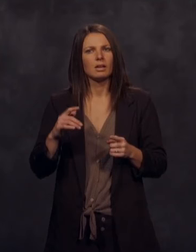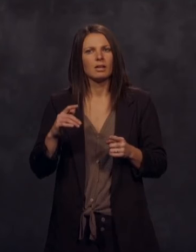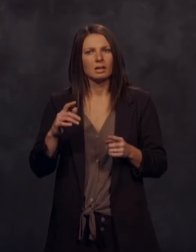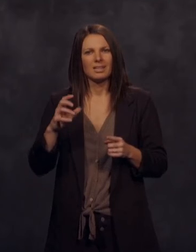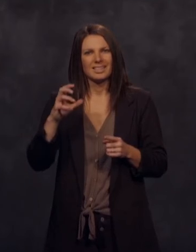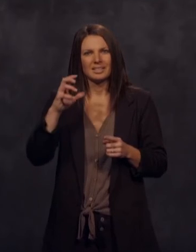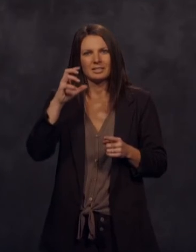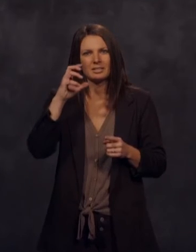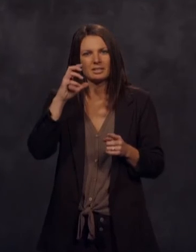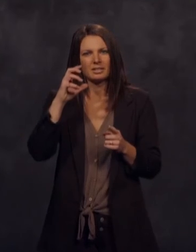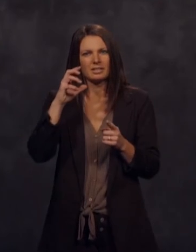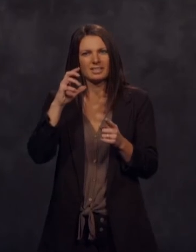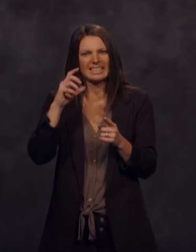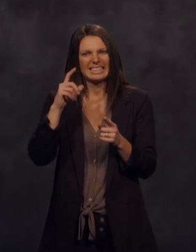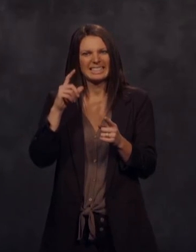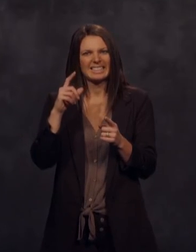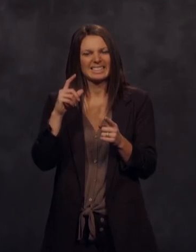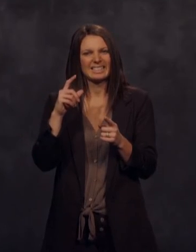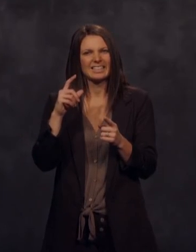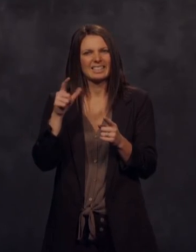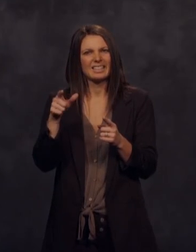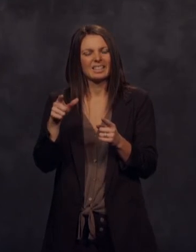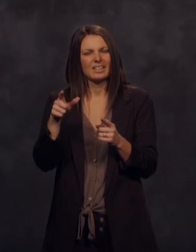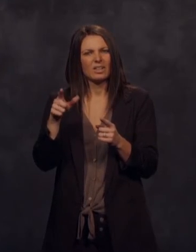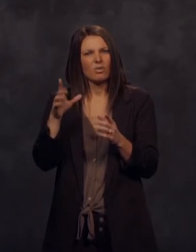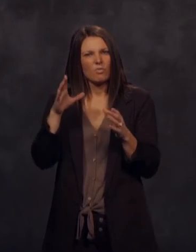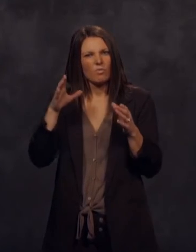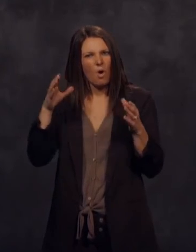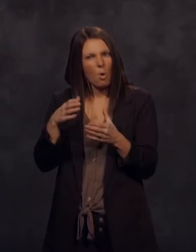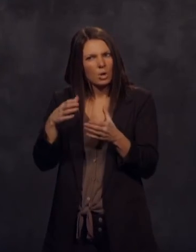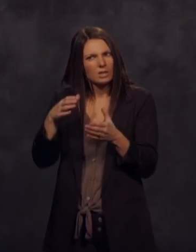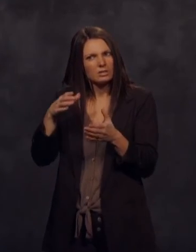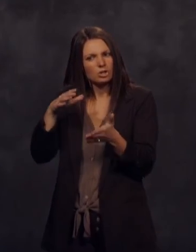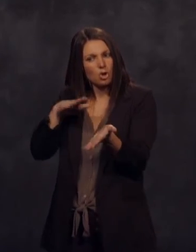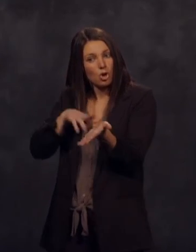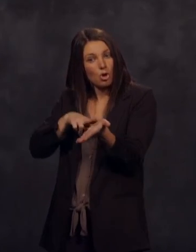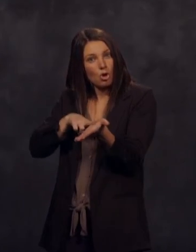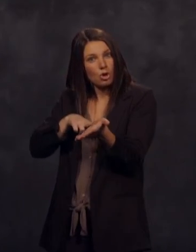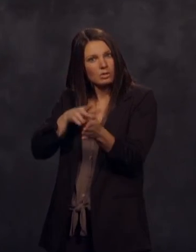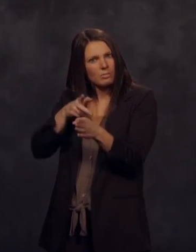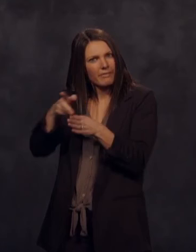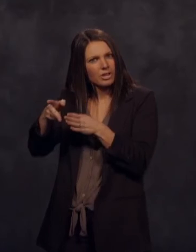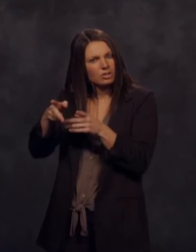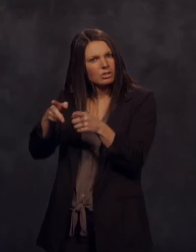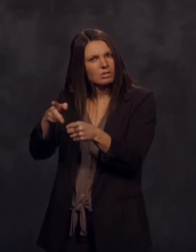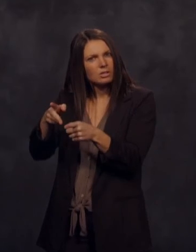readers said, why didn't he just narrow in on the nursing profession? I